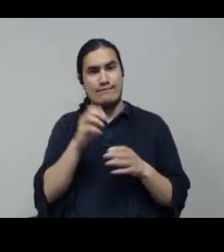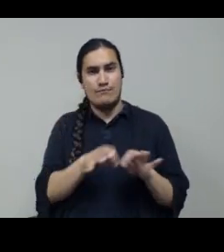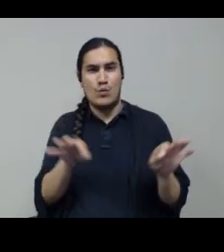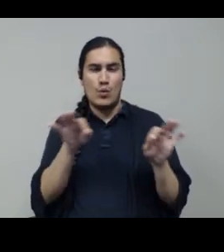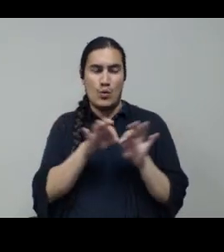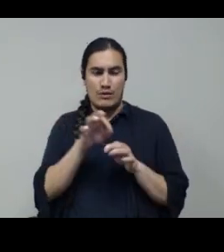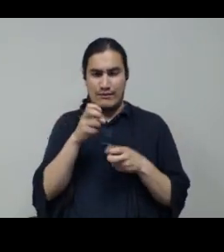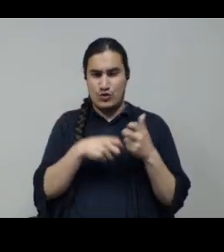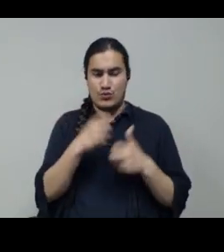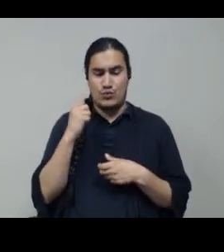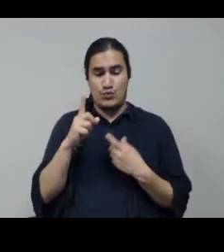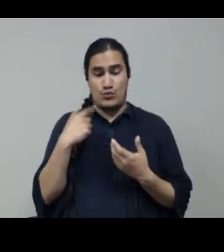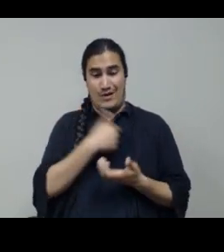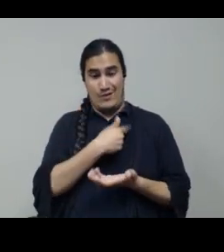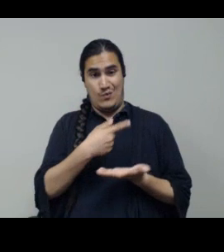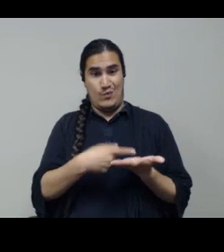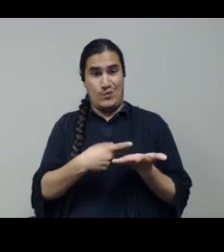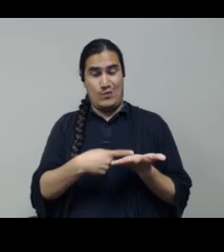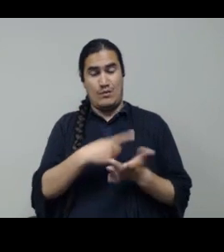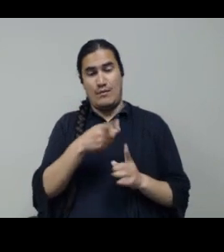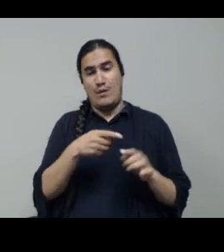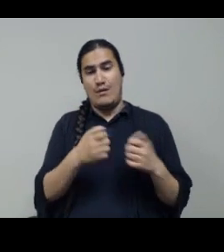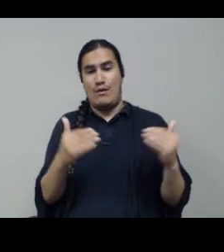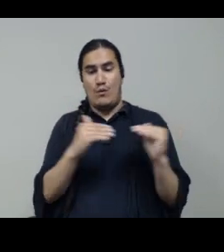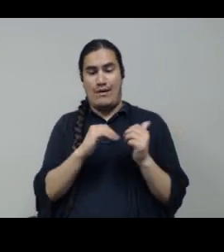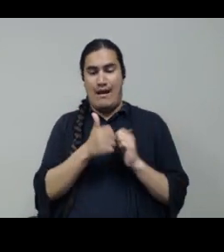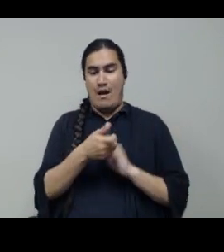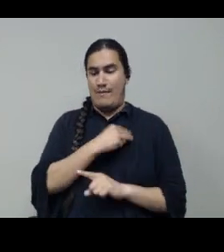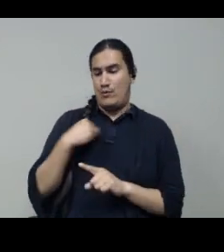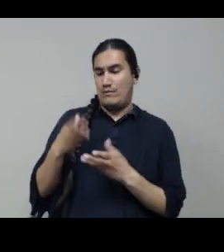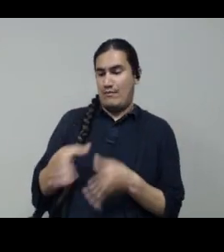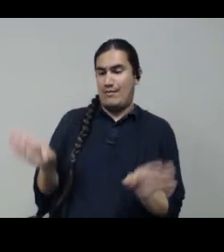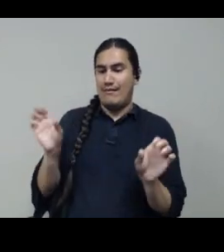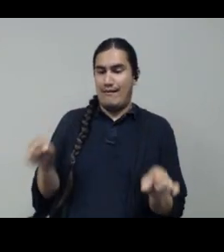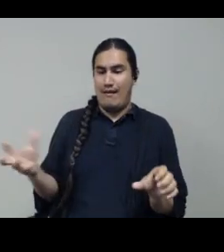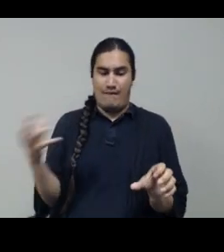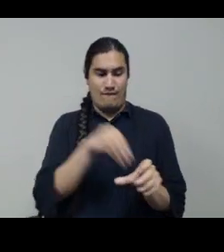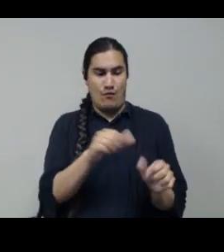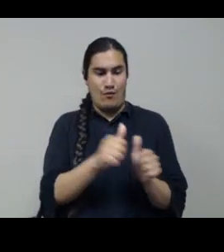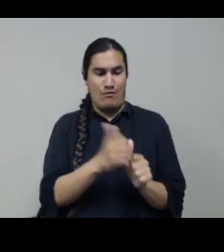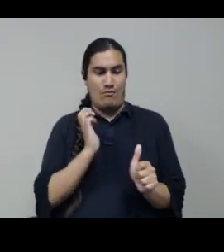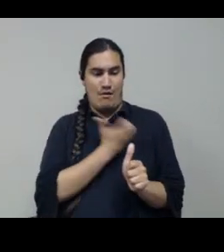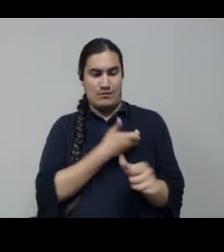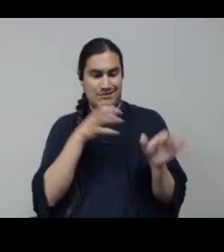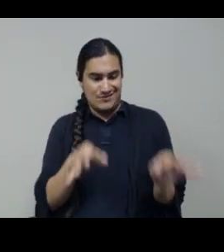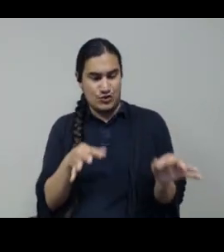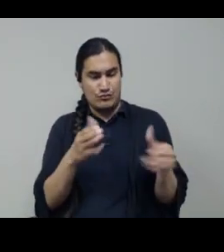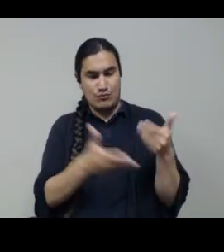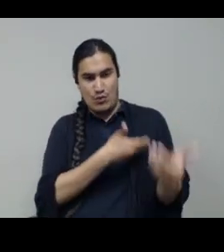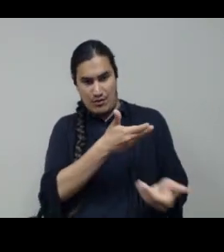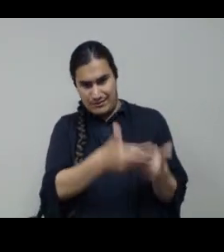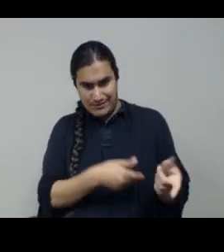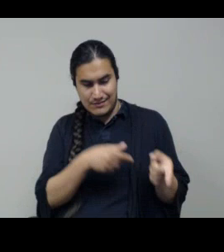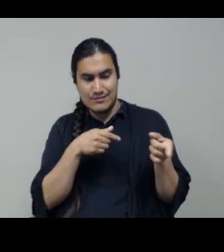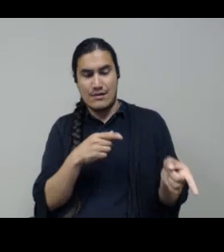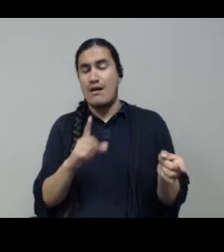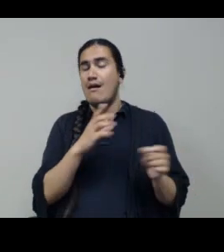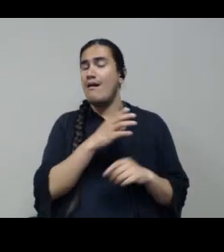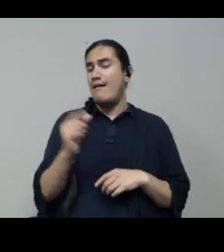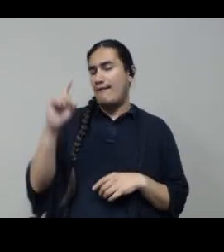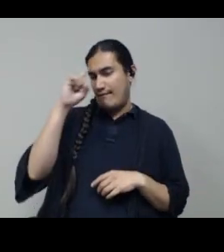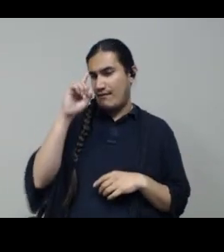about equity is how can members of the public engage effectively in our decision-making processes. And I think